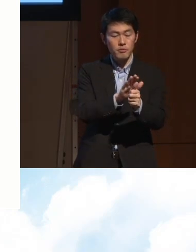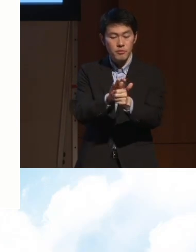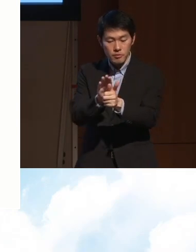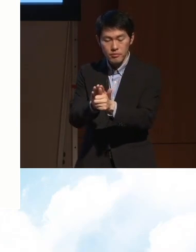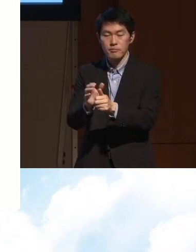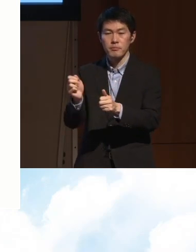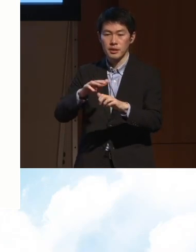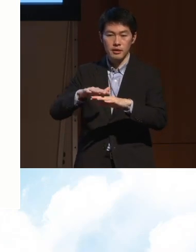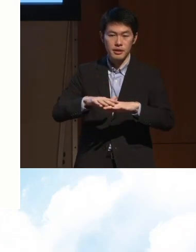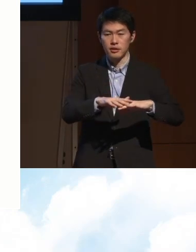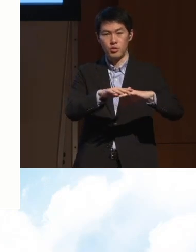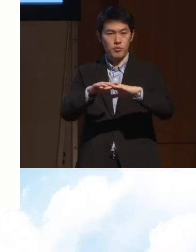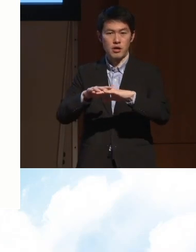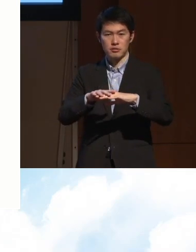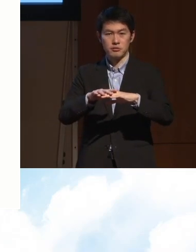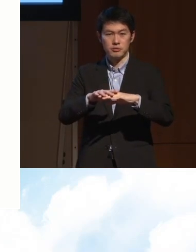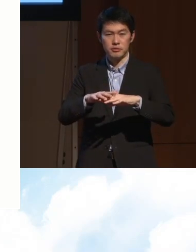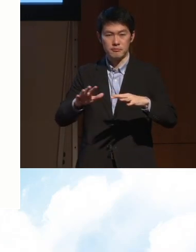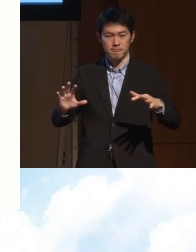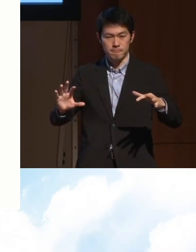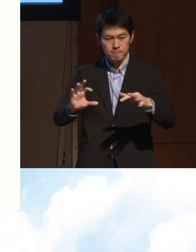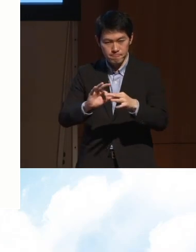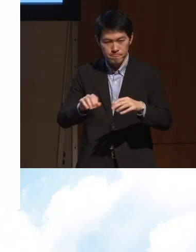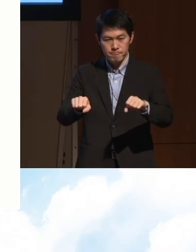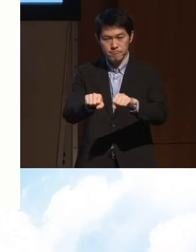Another attempt is